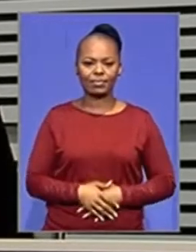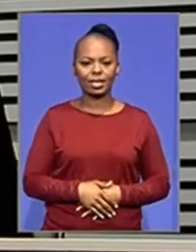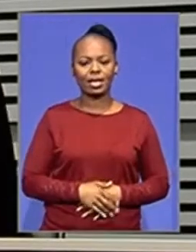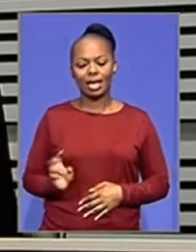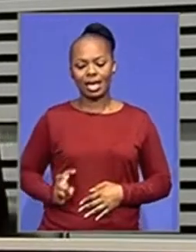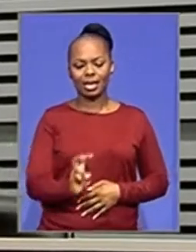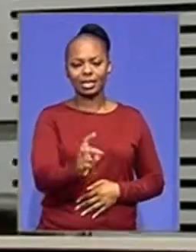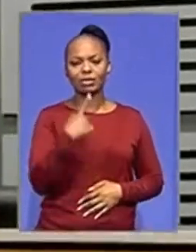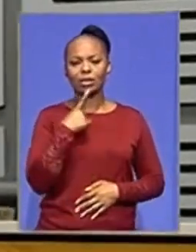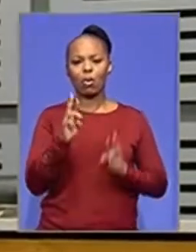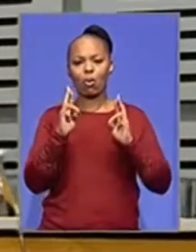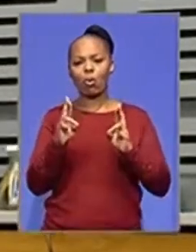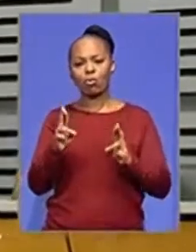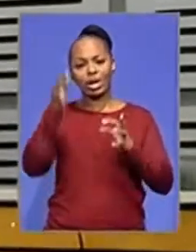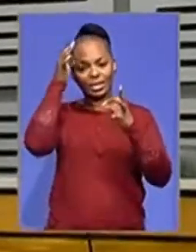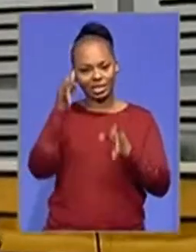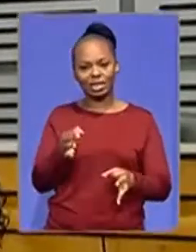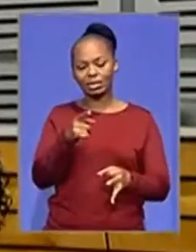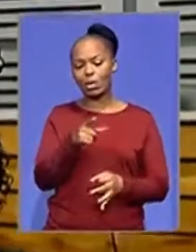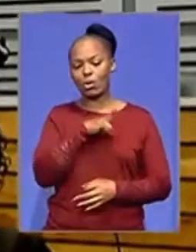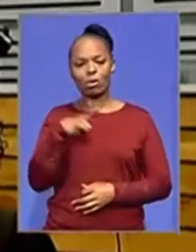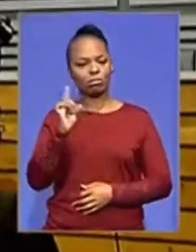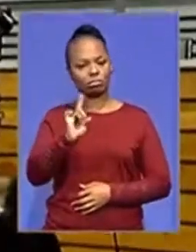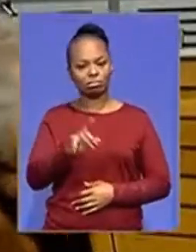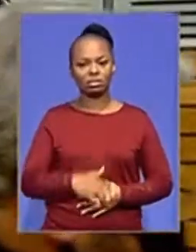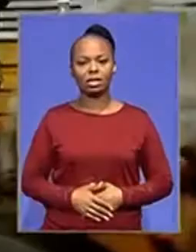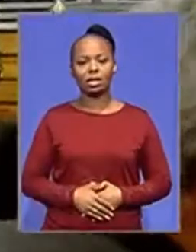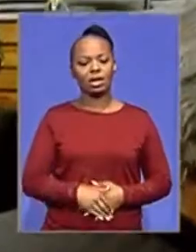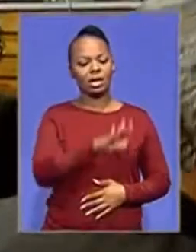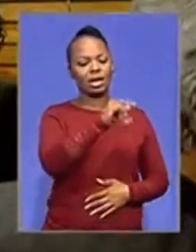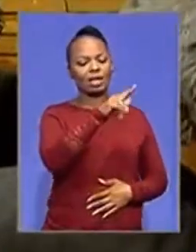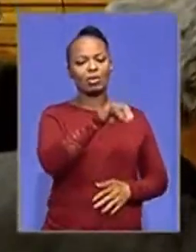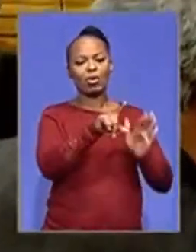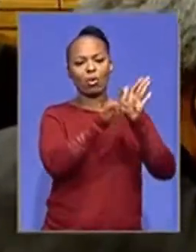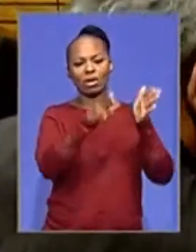boipiletso bo keke ba nka nako e telele. Babuelli ba Caledon ha ba rata ho tshwaela.